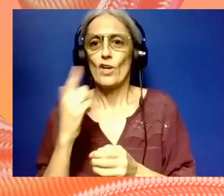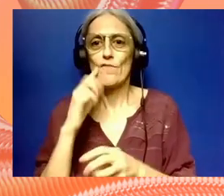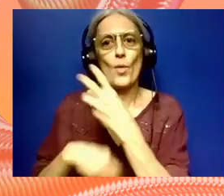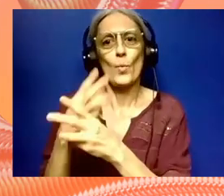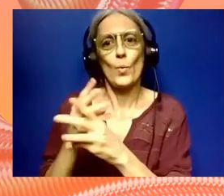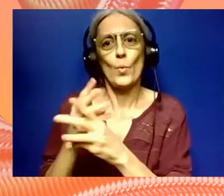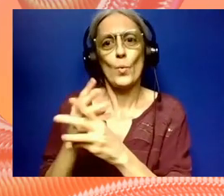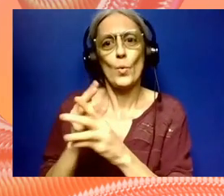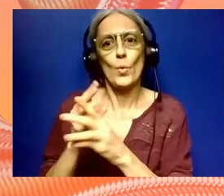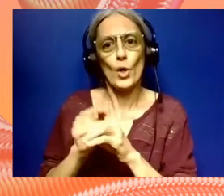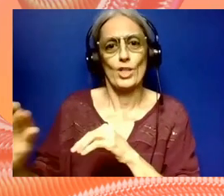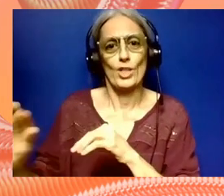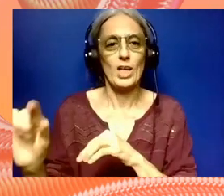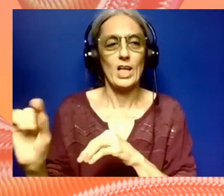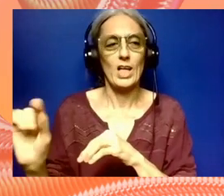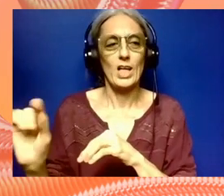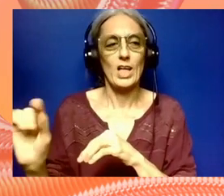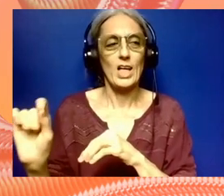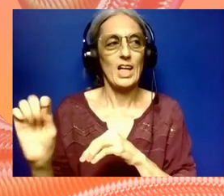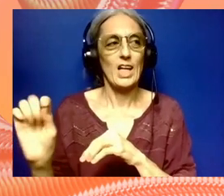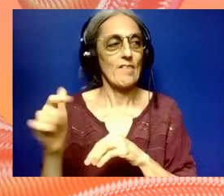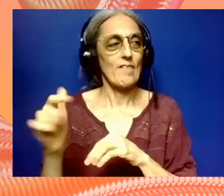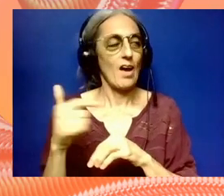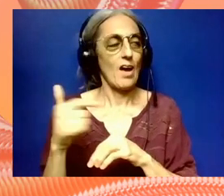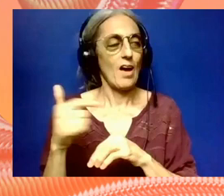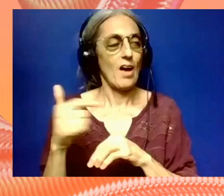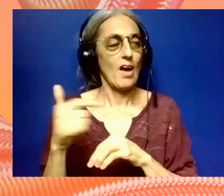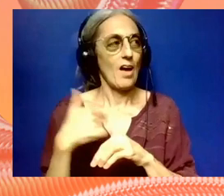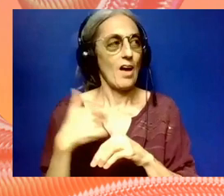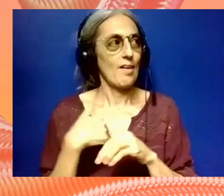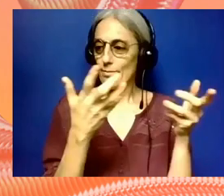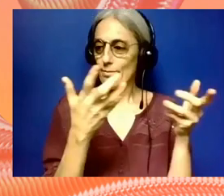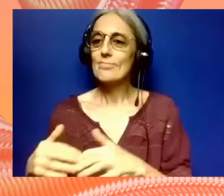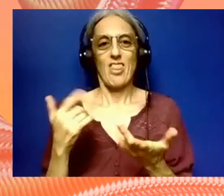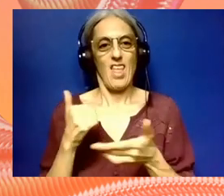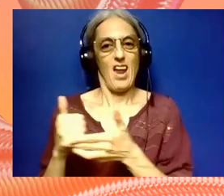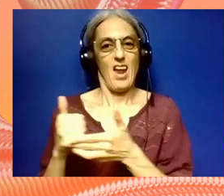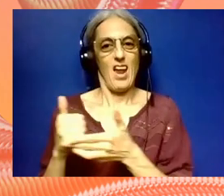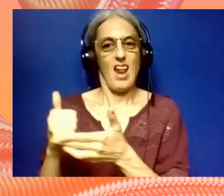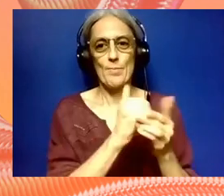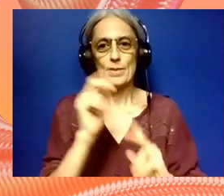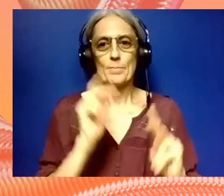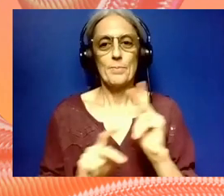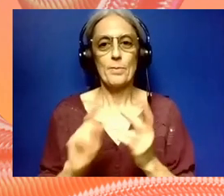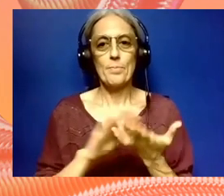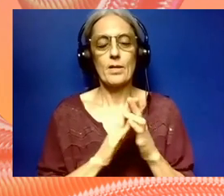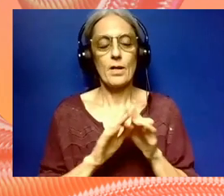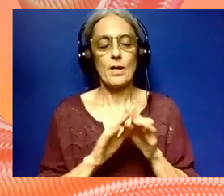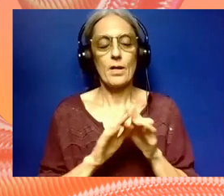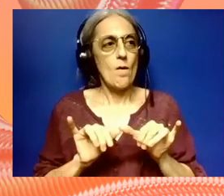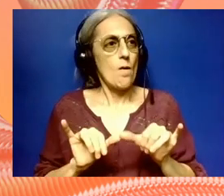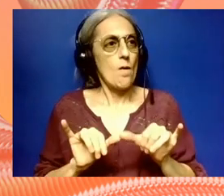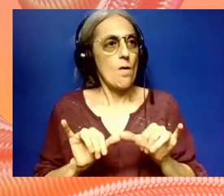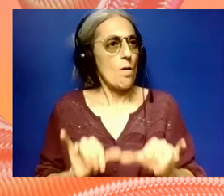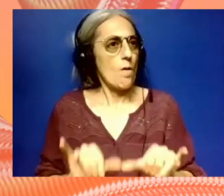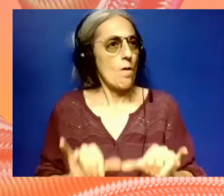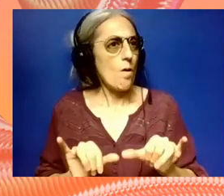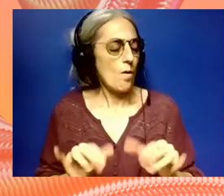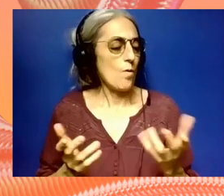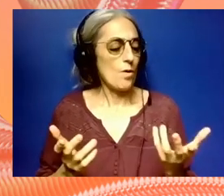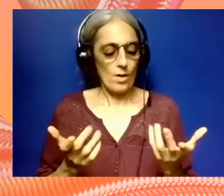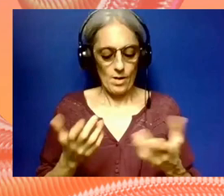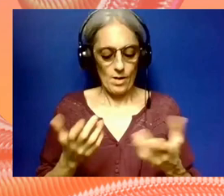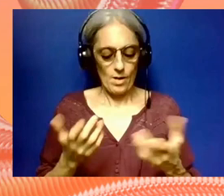relax into the ways in which we are built to serve, because I think we're built to serve all in